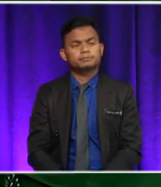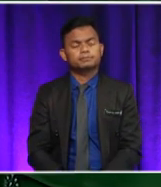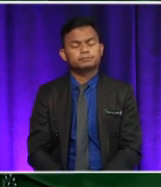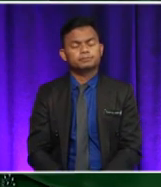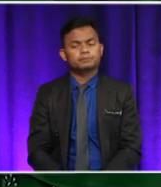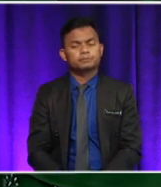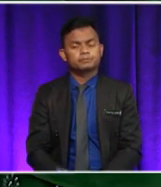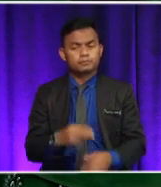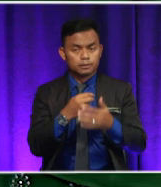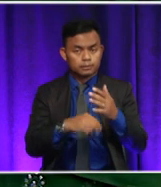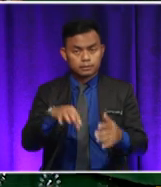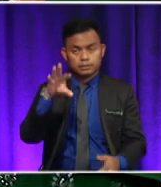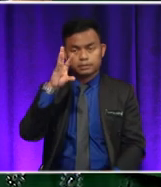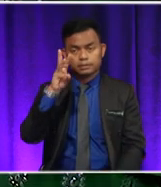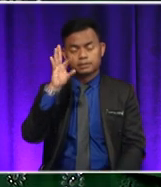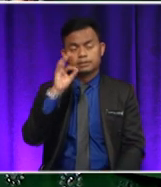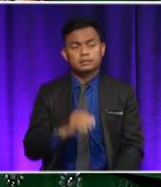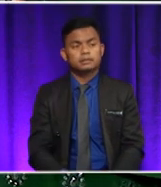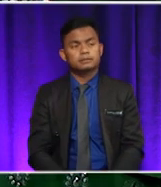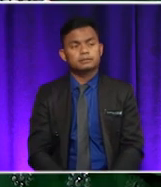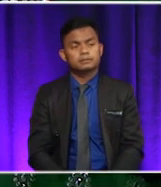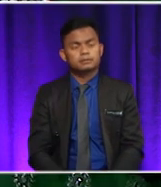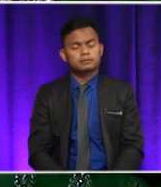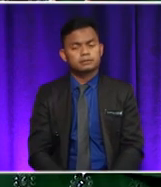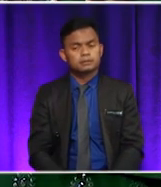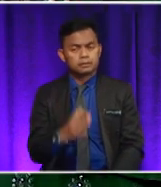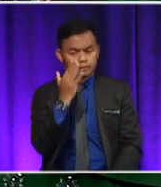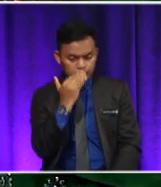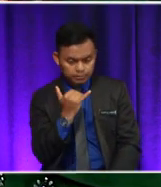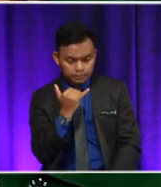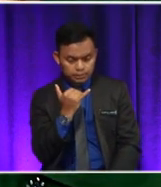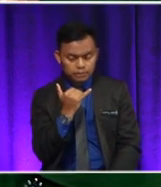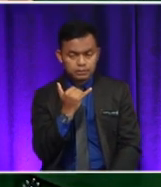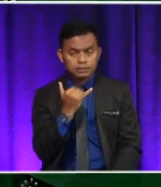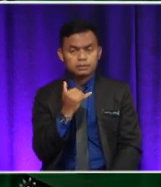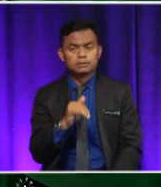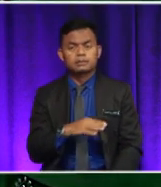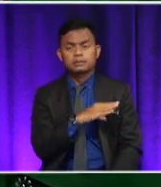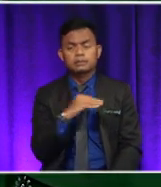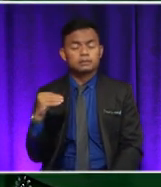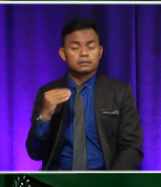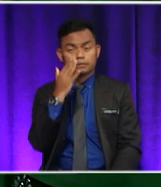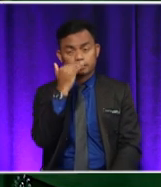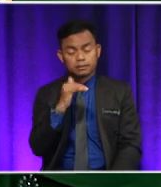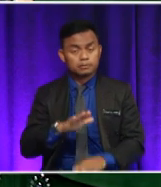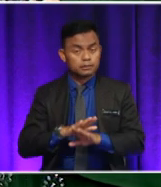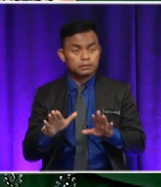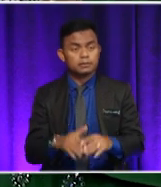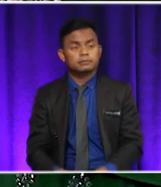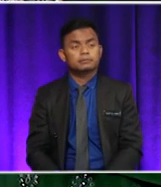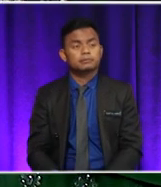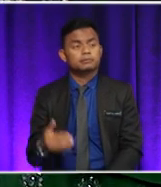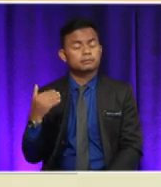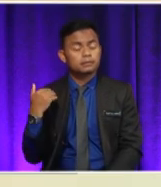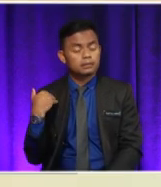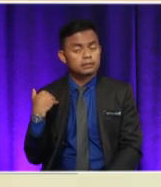Ed Stafford did? Why not? Since it's a question, I have some suggested phrases that you